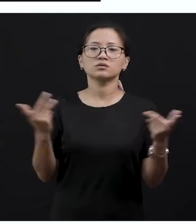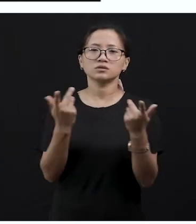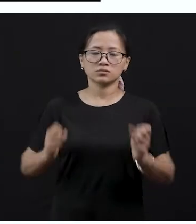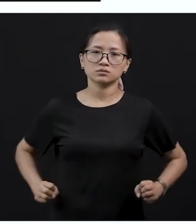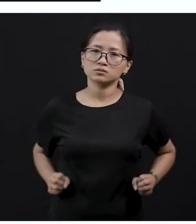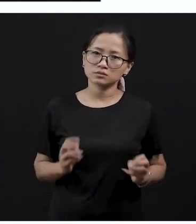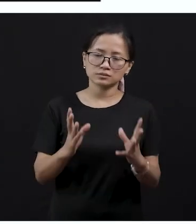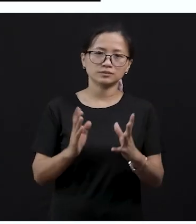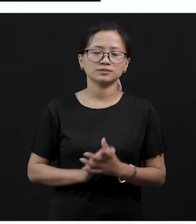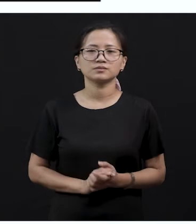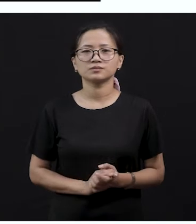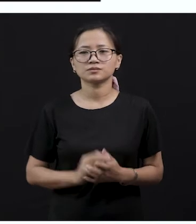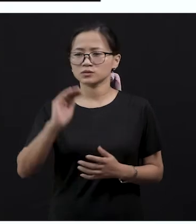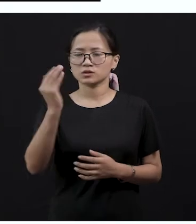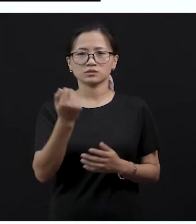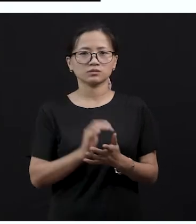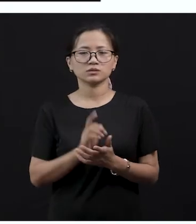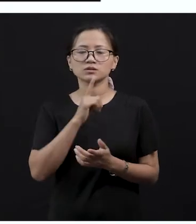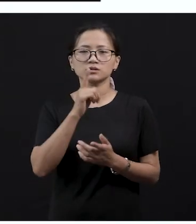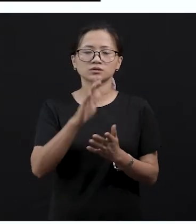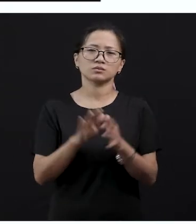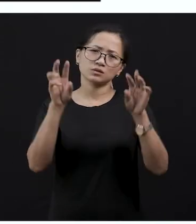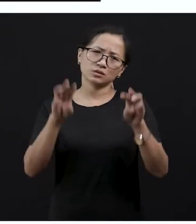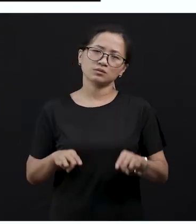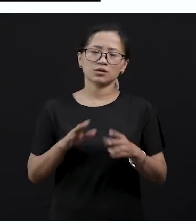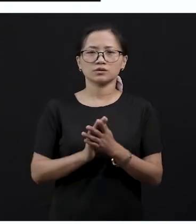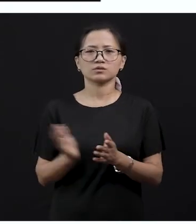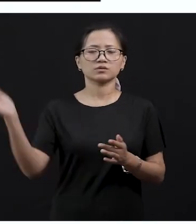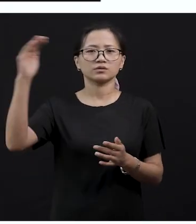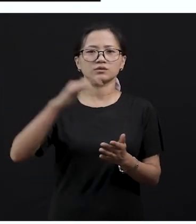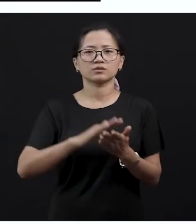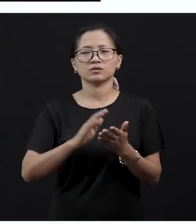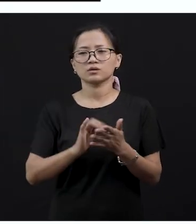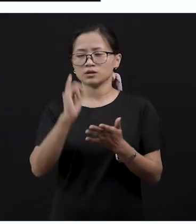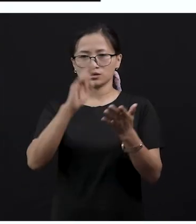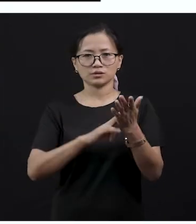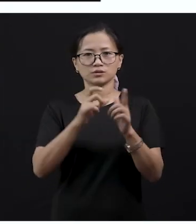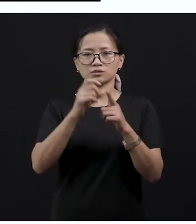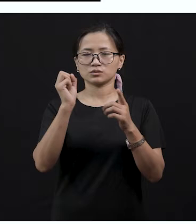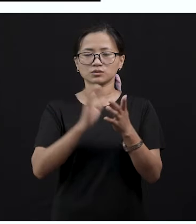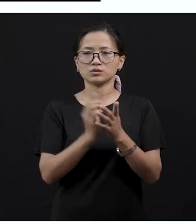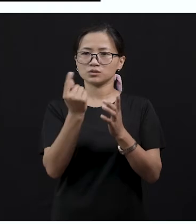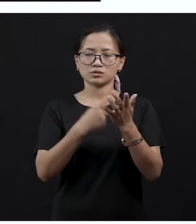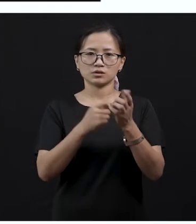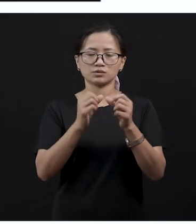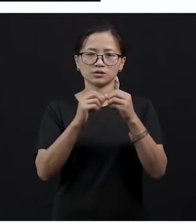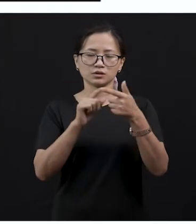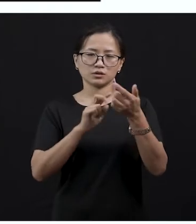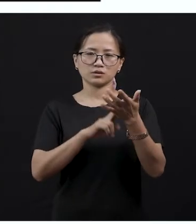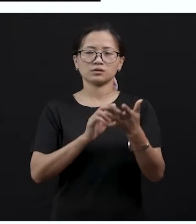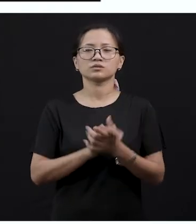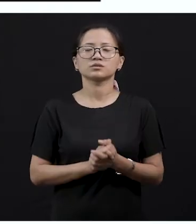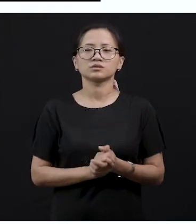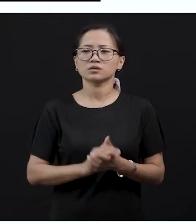started, all right? But some say that it might have come from the Indo-European, or maybe from